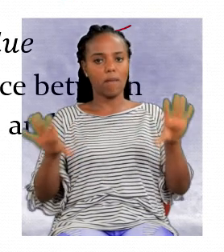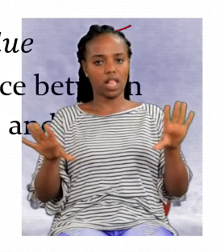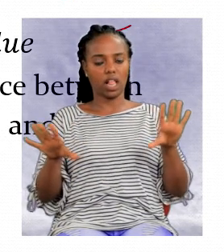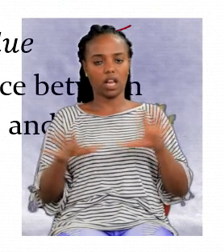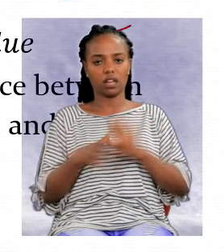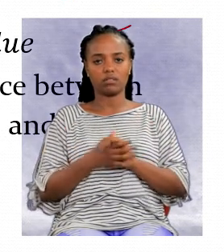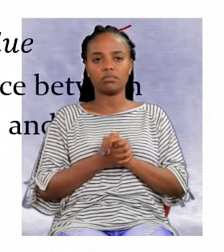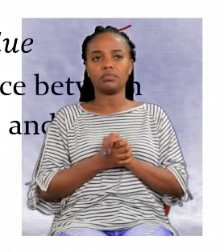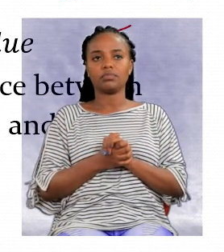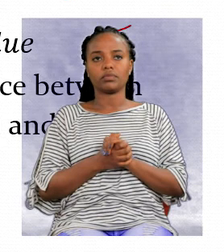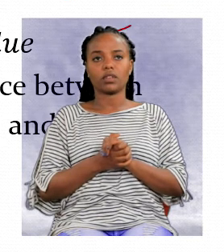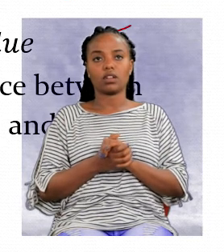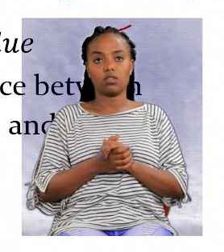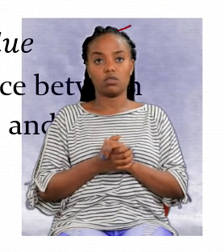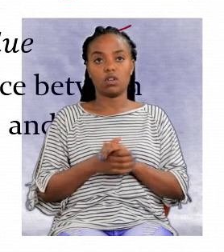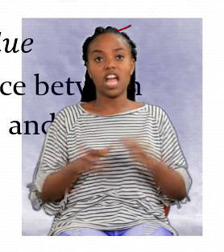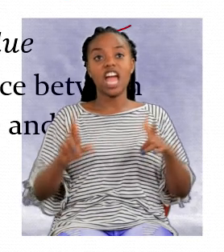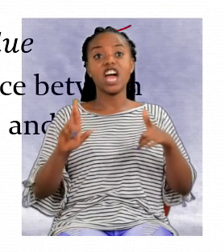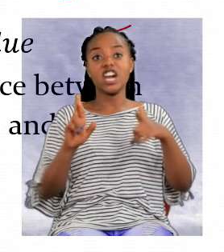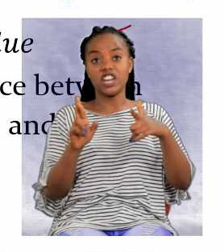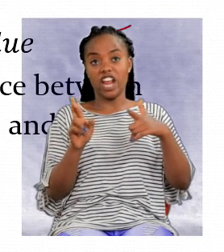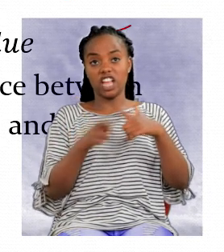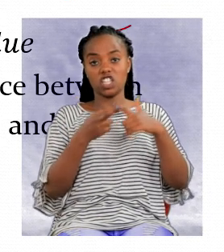range, variance and